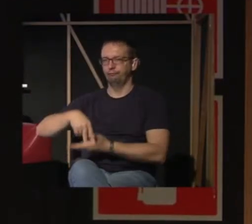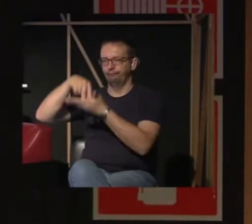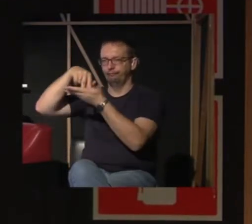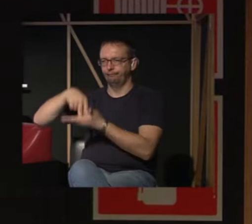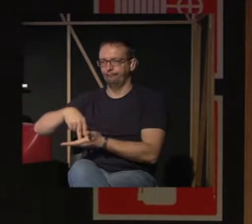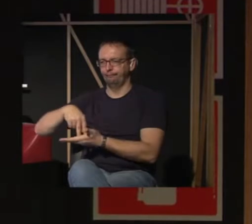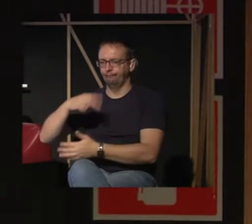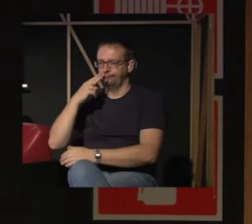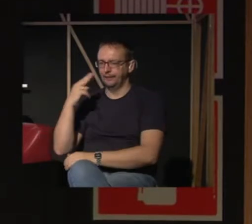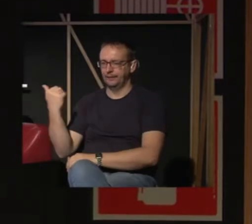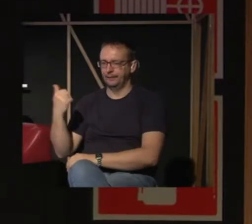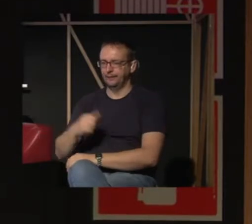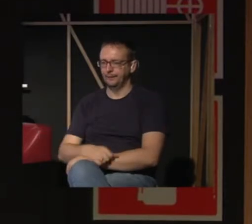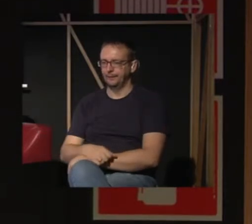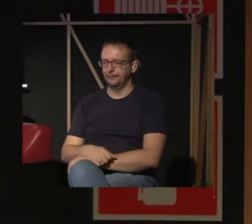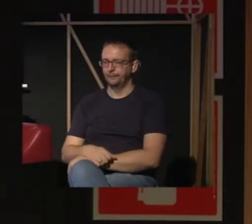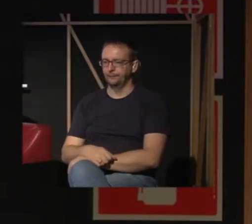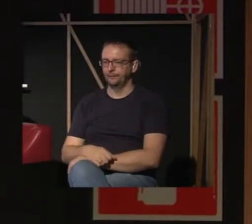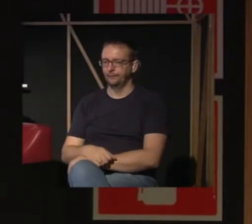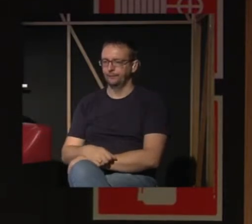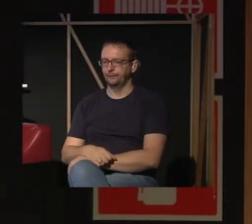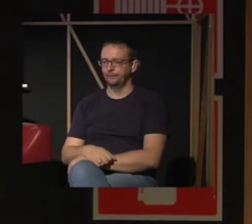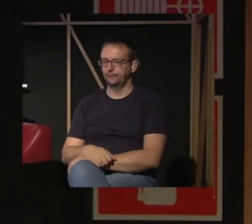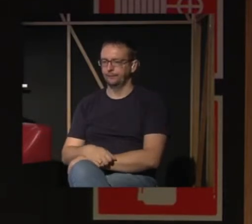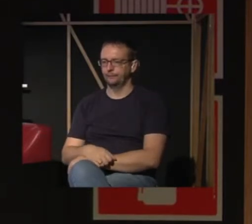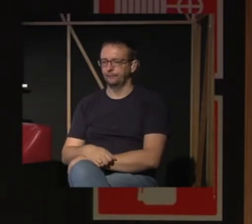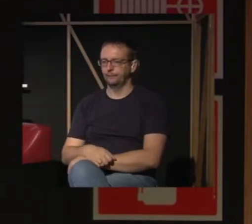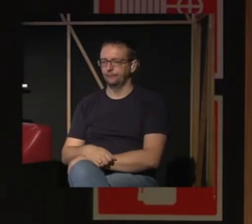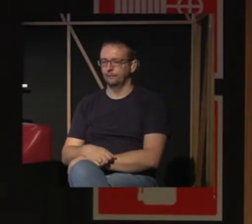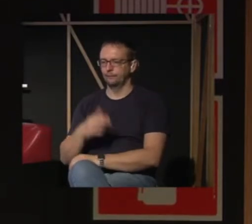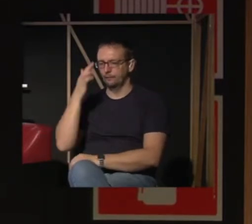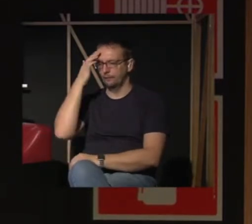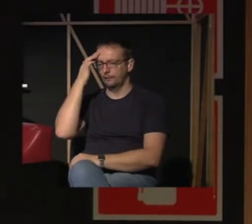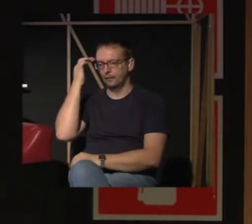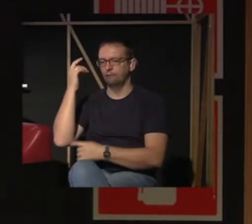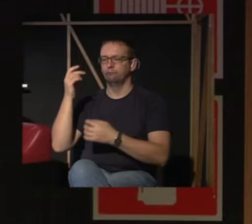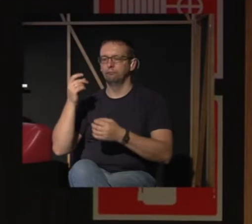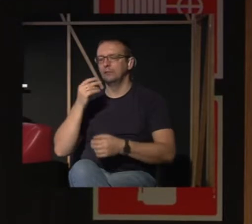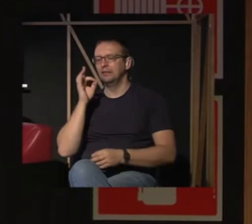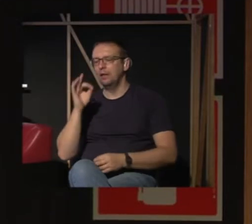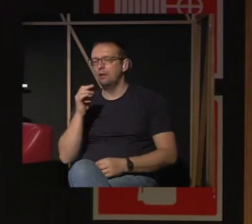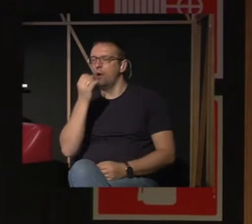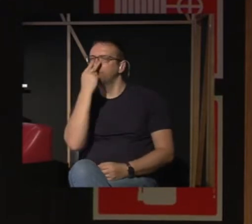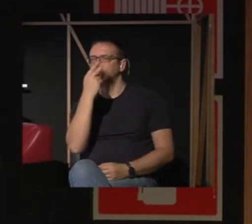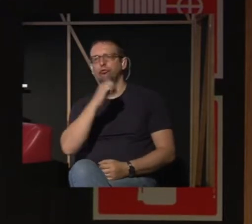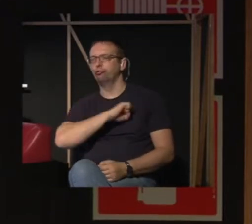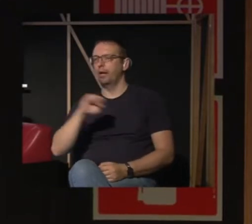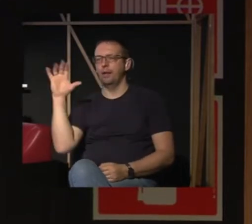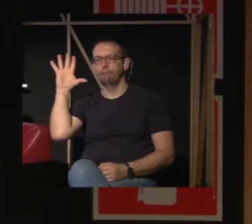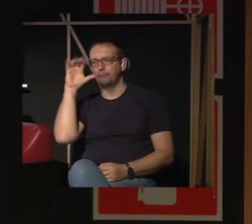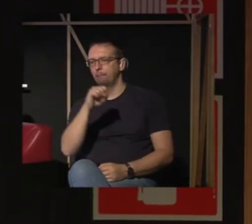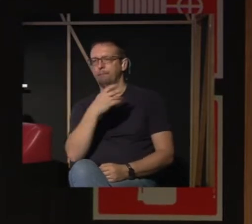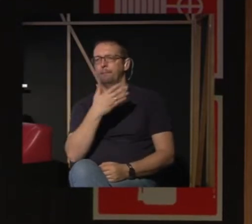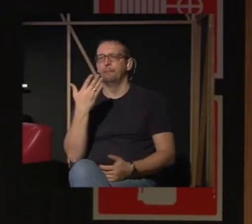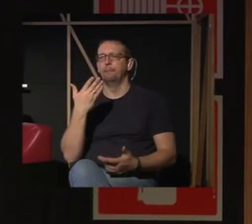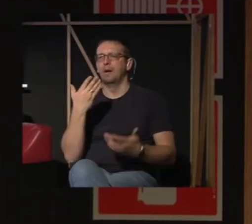accessibility signage on top, and this is from Spartak. And the reason why I put this here is because at the first match, that sign